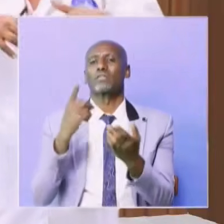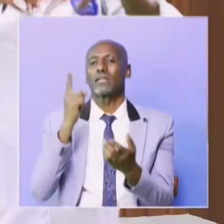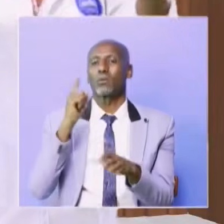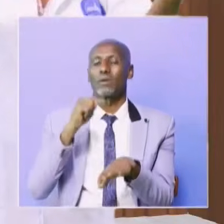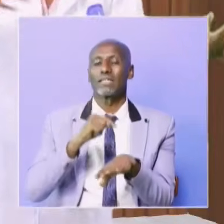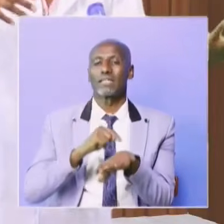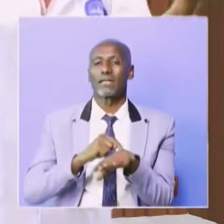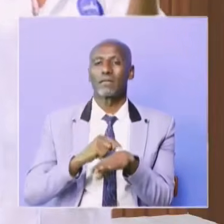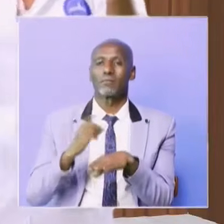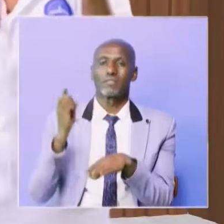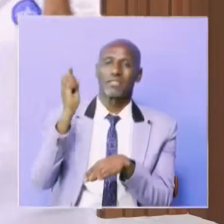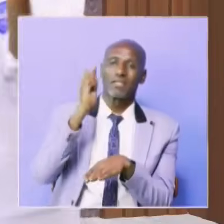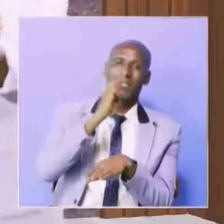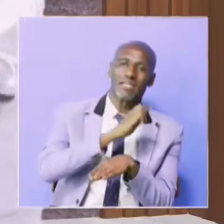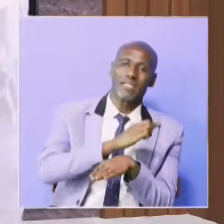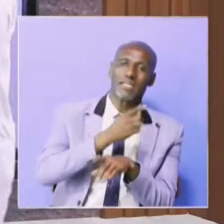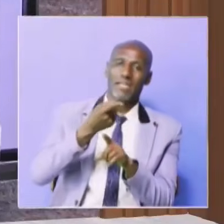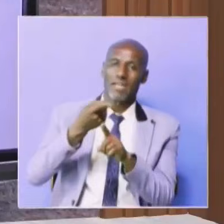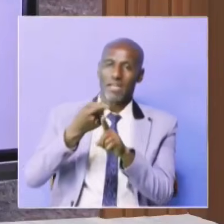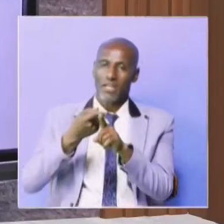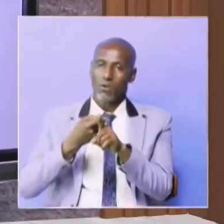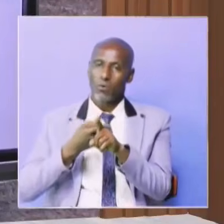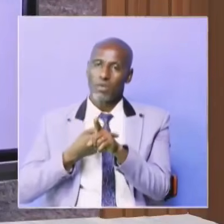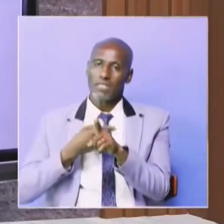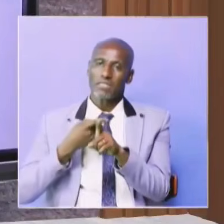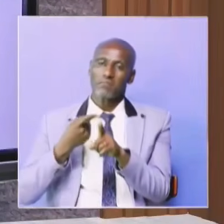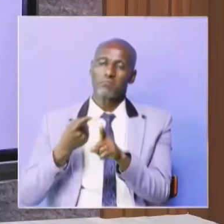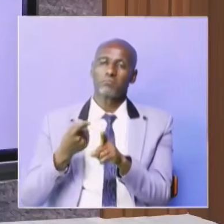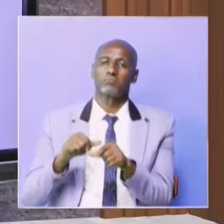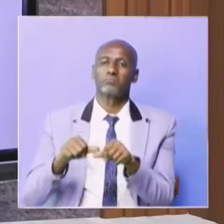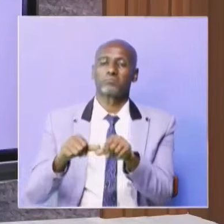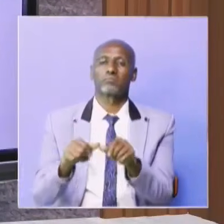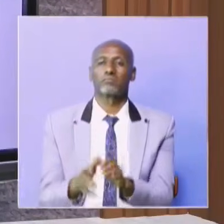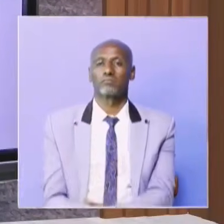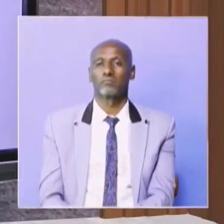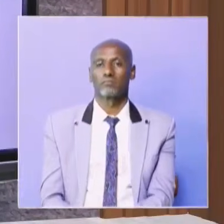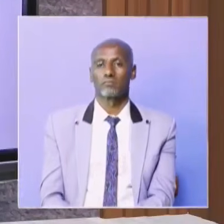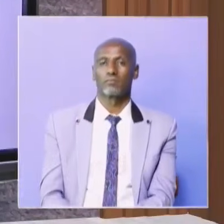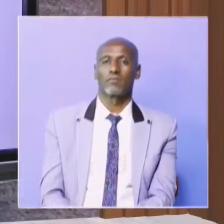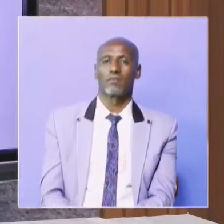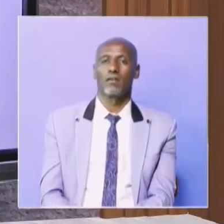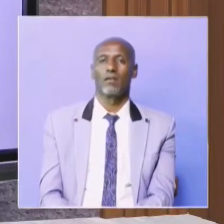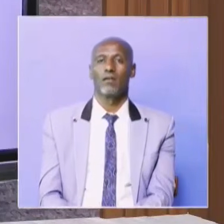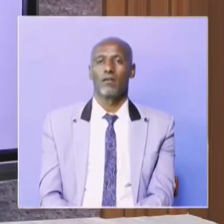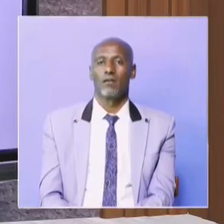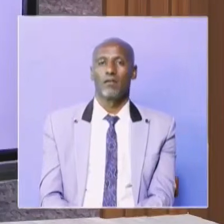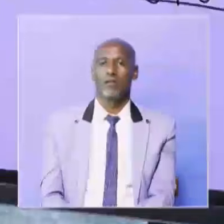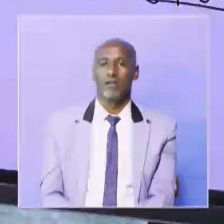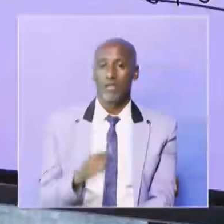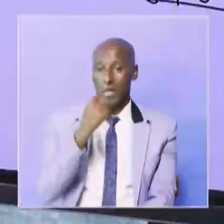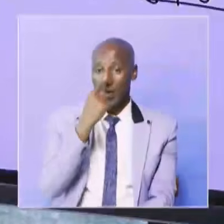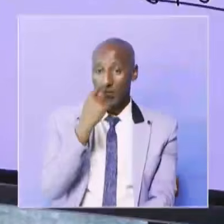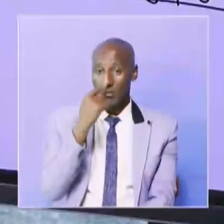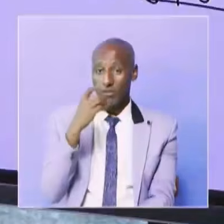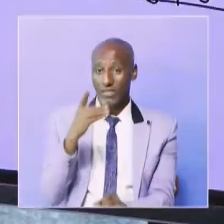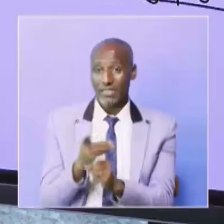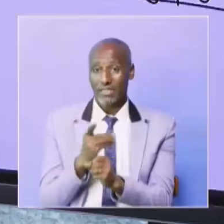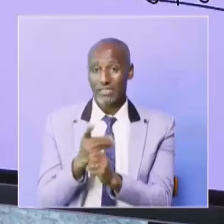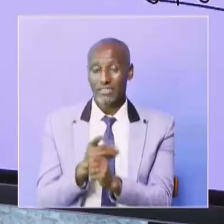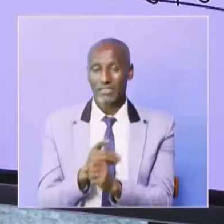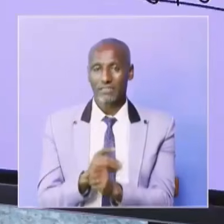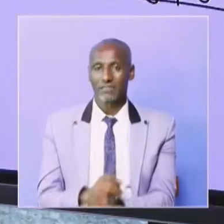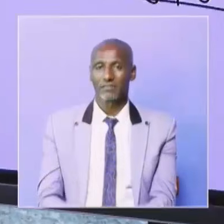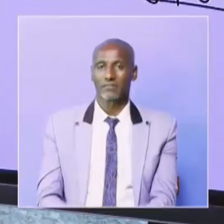a day, in a week, in a month, whatever, all right? How do we know if a sentence is habitual action is now the